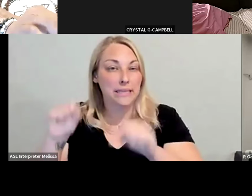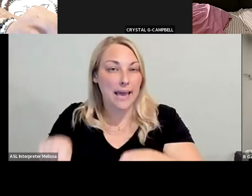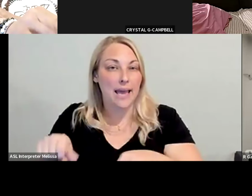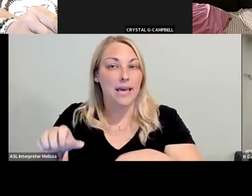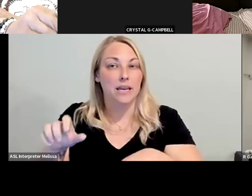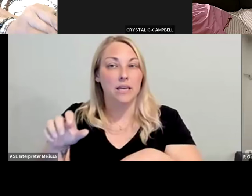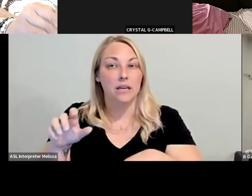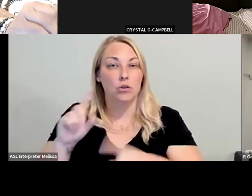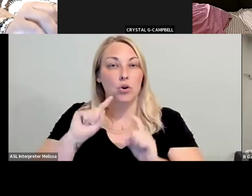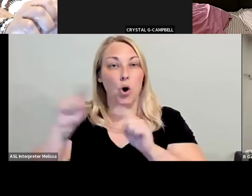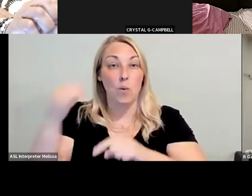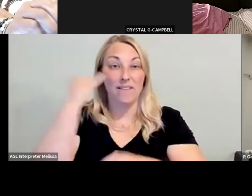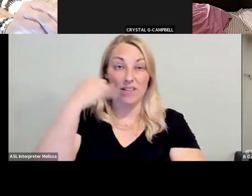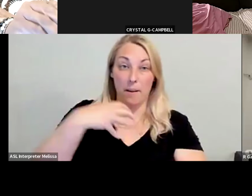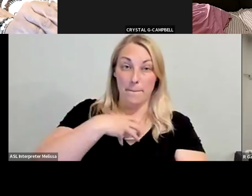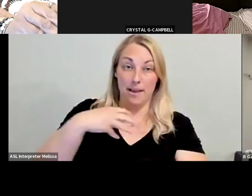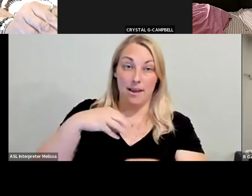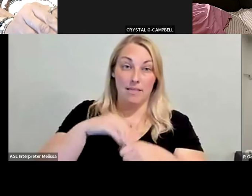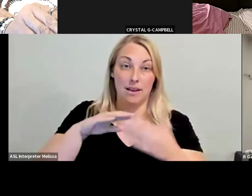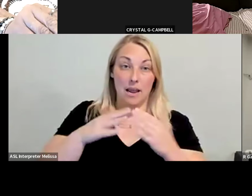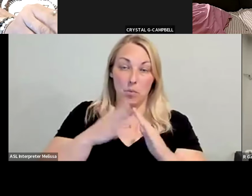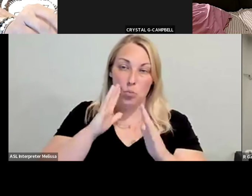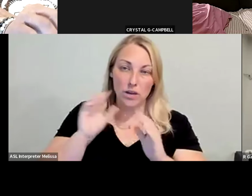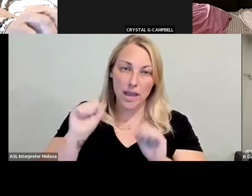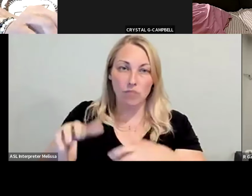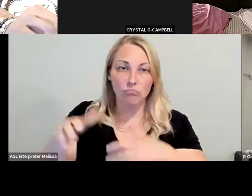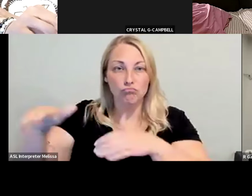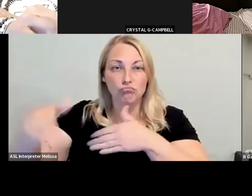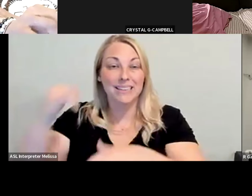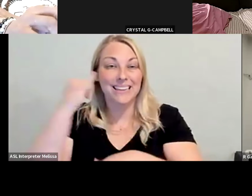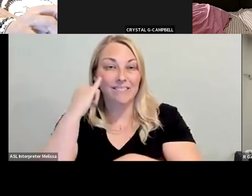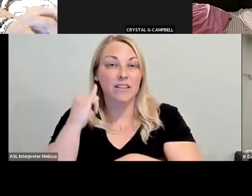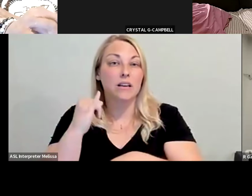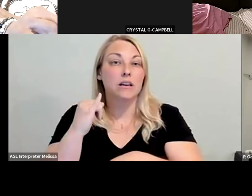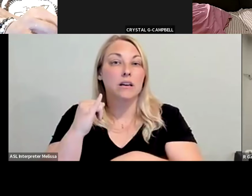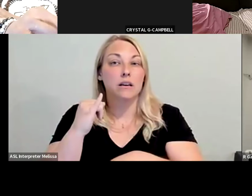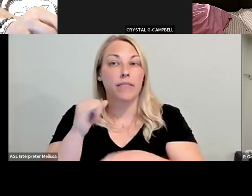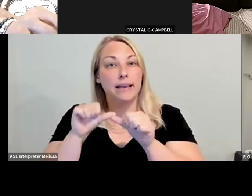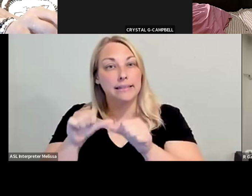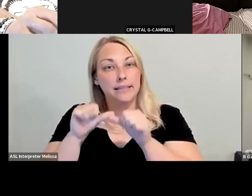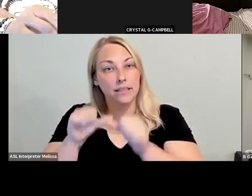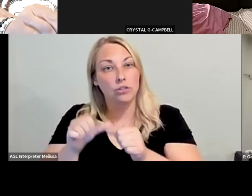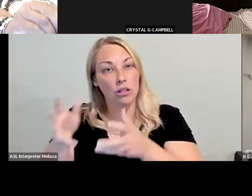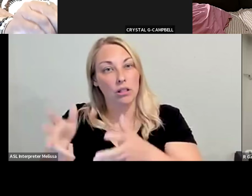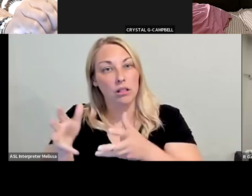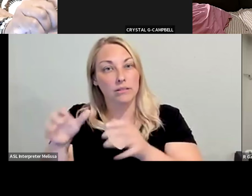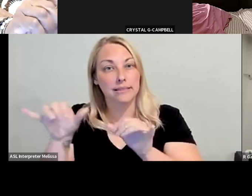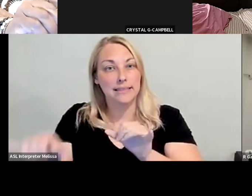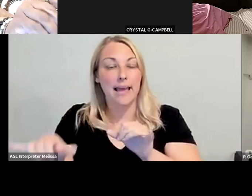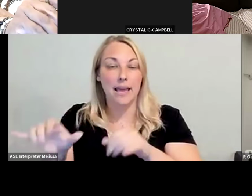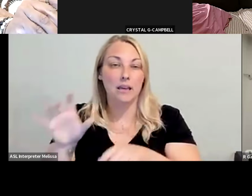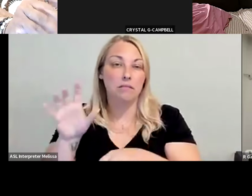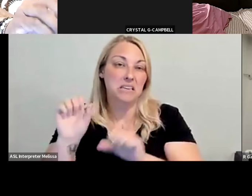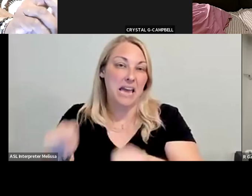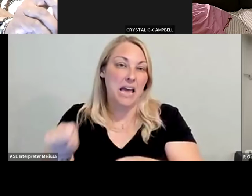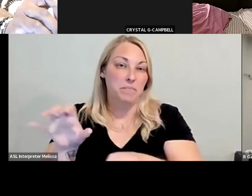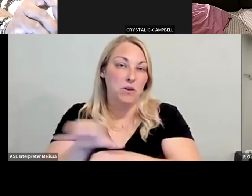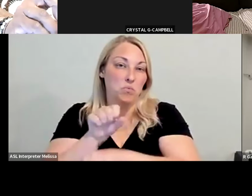them along. Say, hey, you can't do this anymore. They can actually be arrested if they continue, even if it's loud. We had a situation